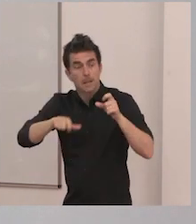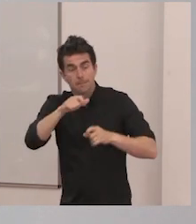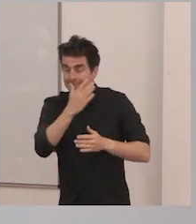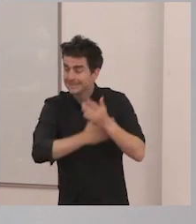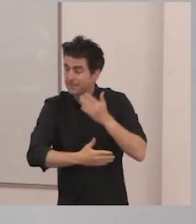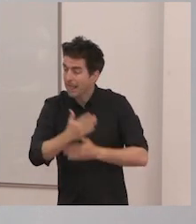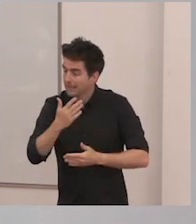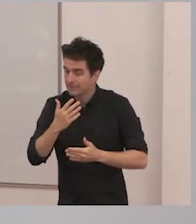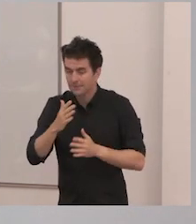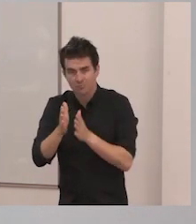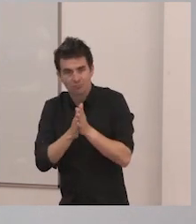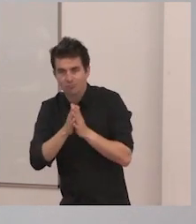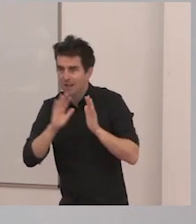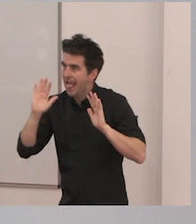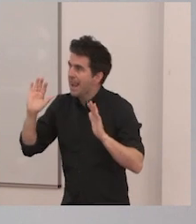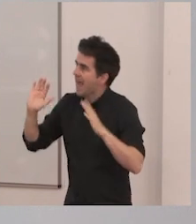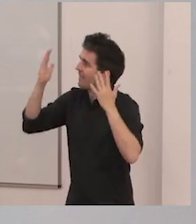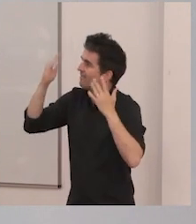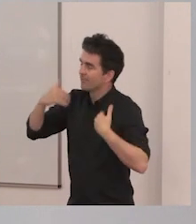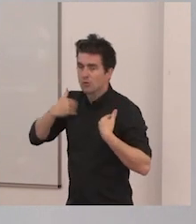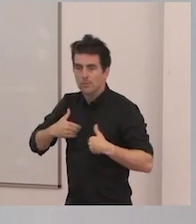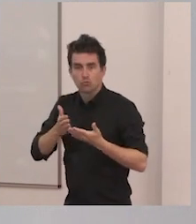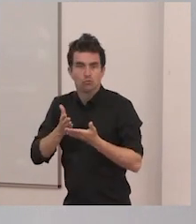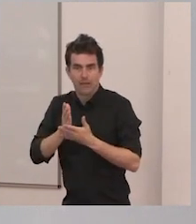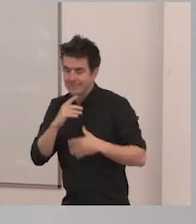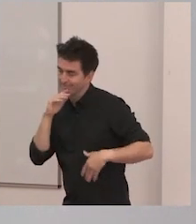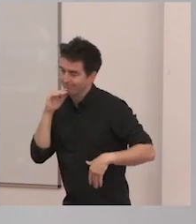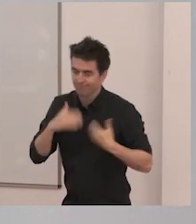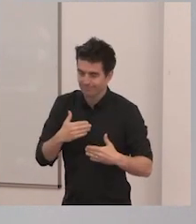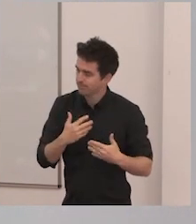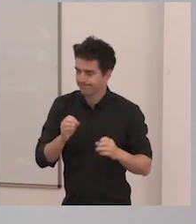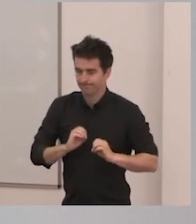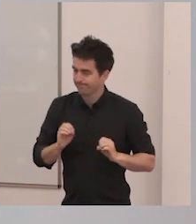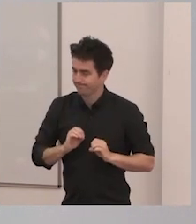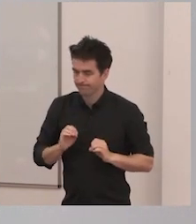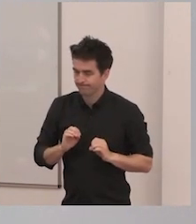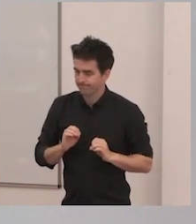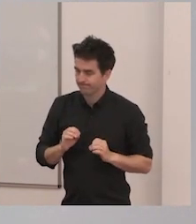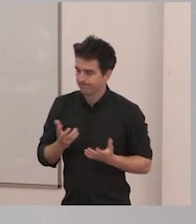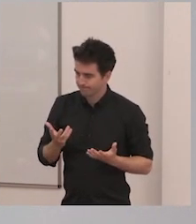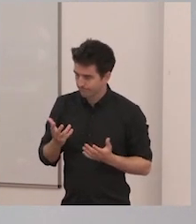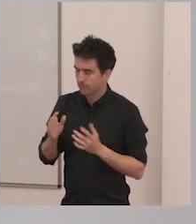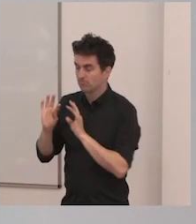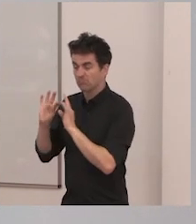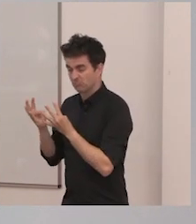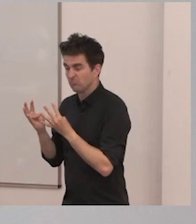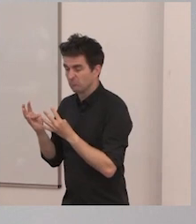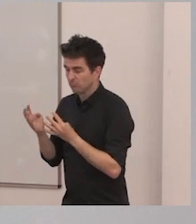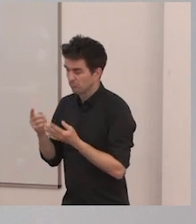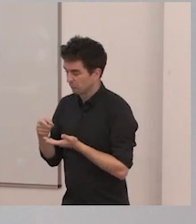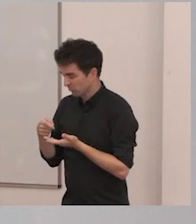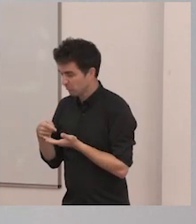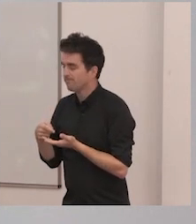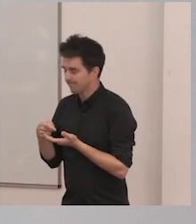Rights of Persons with Disabilities have noticed a range of areas in which children with disabilities